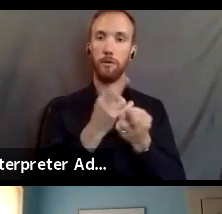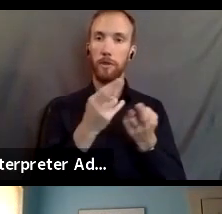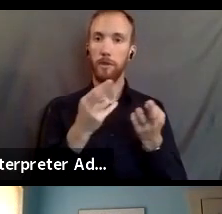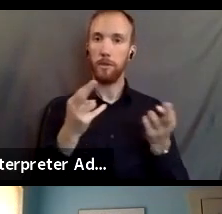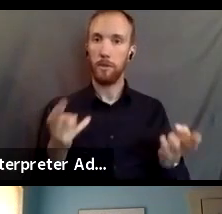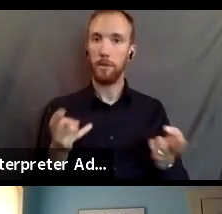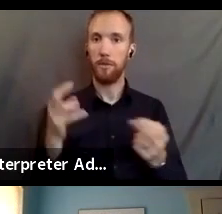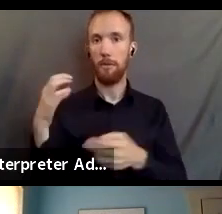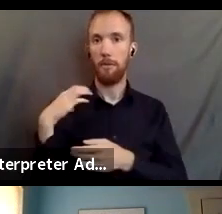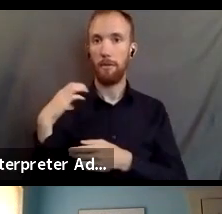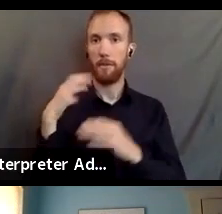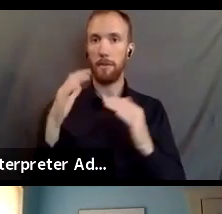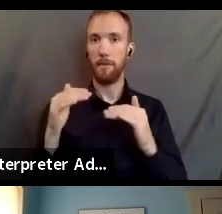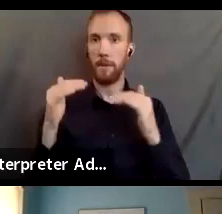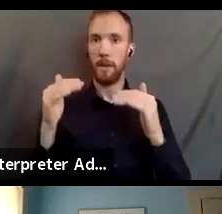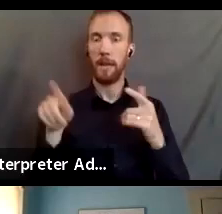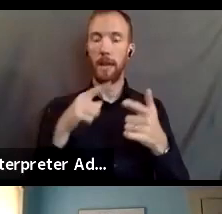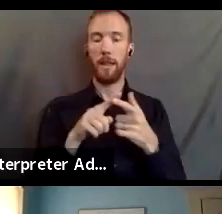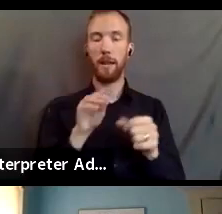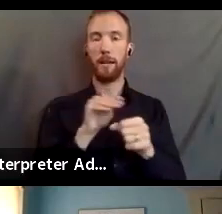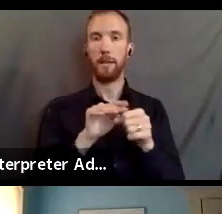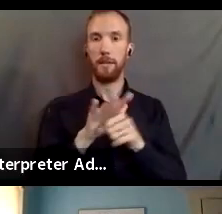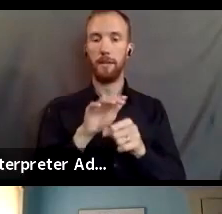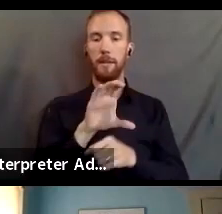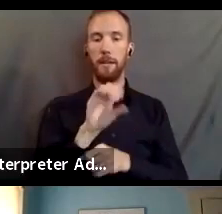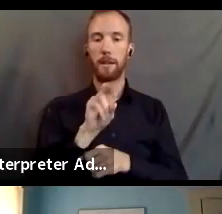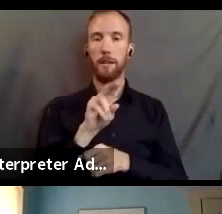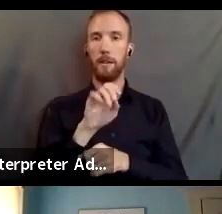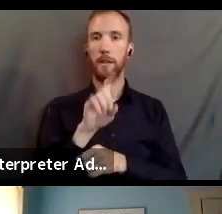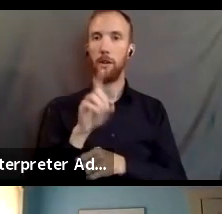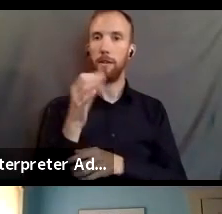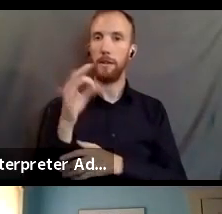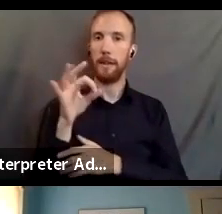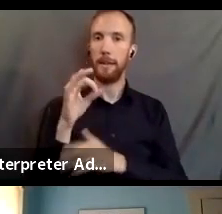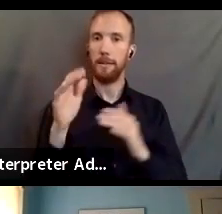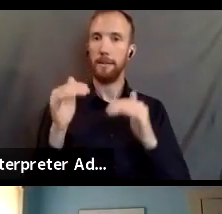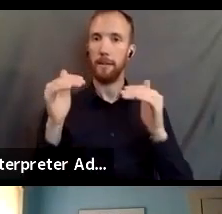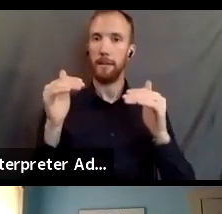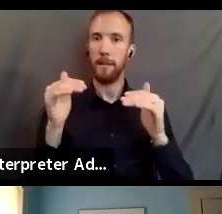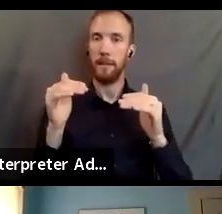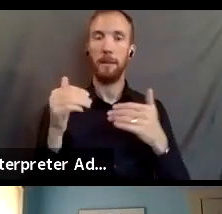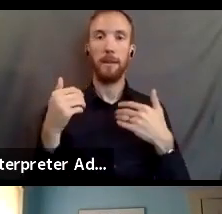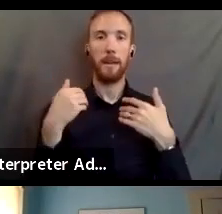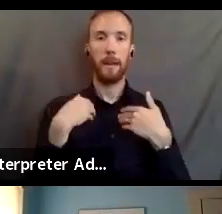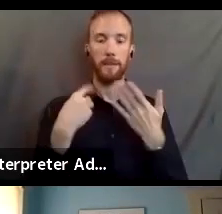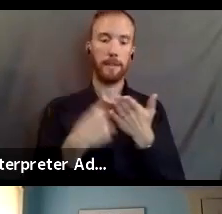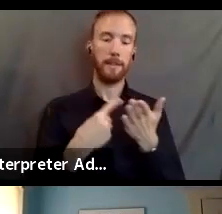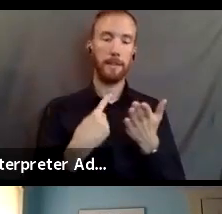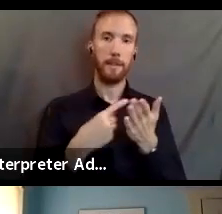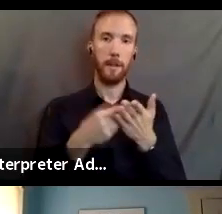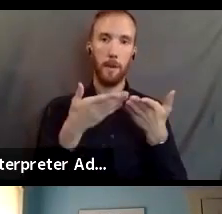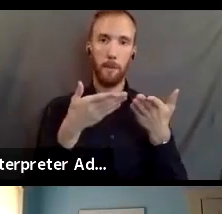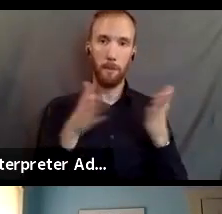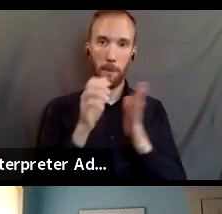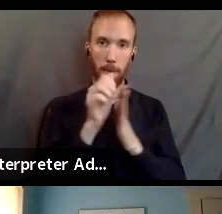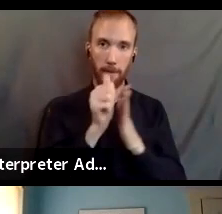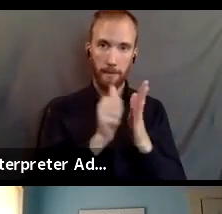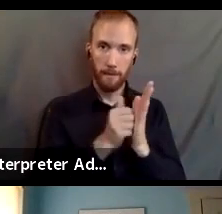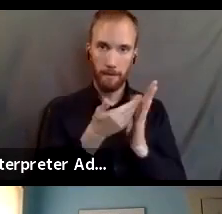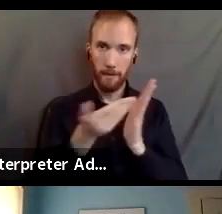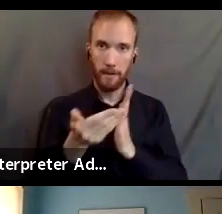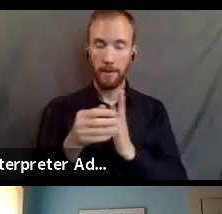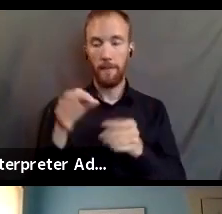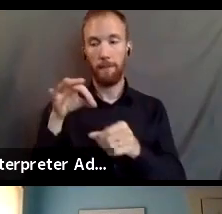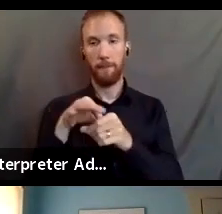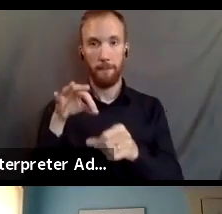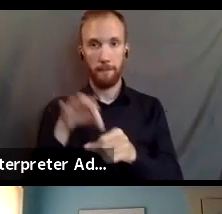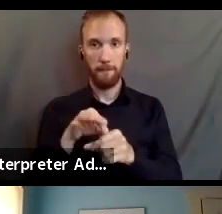covet 19 update discussion of public agenda items vote on public agenda items vote